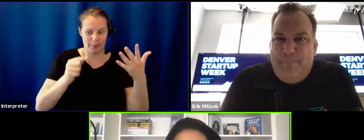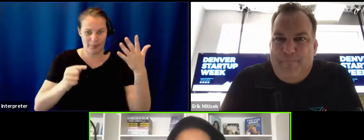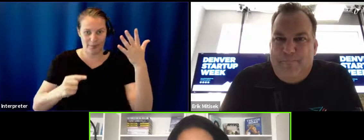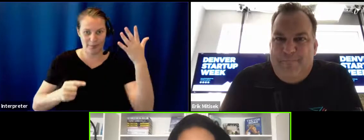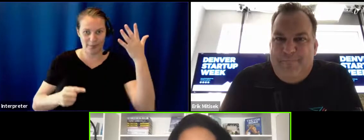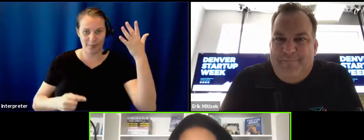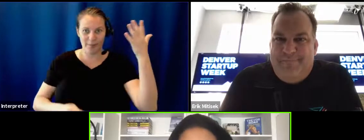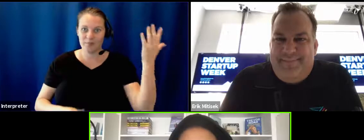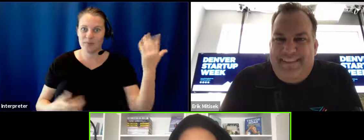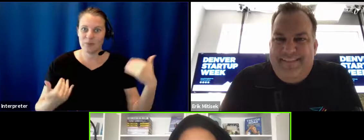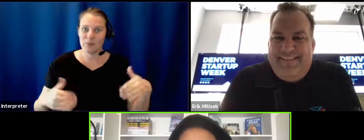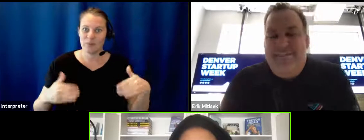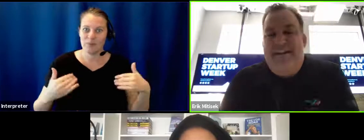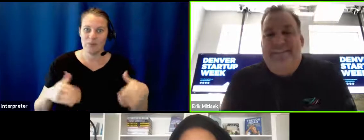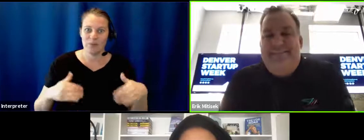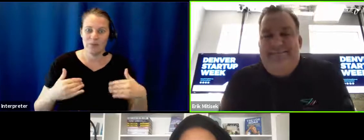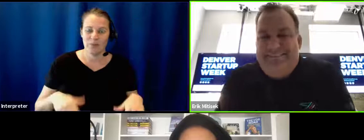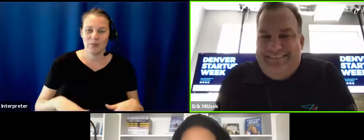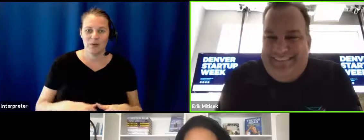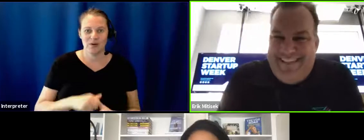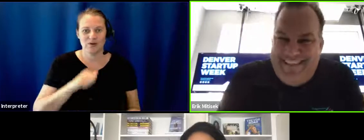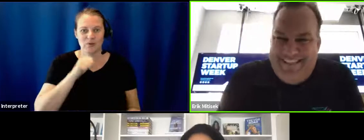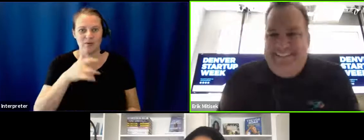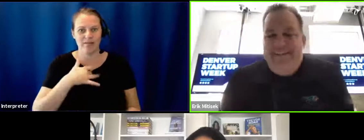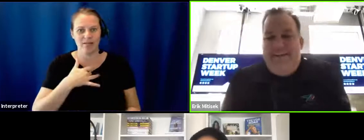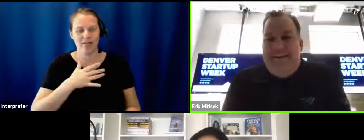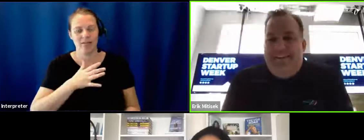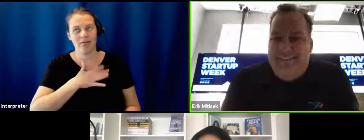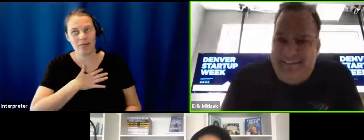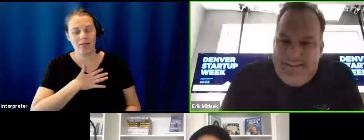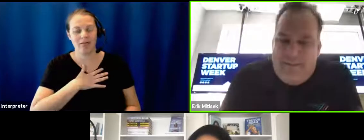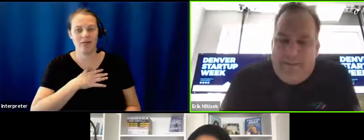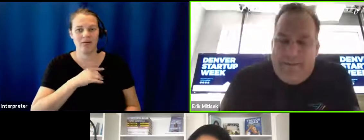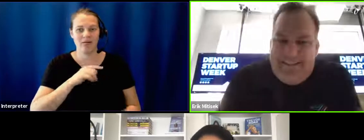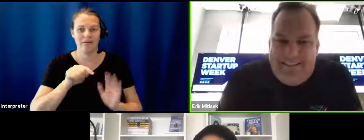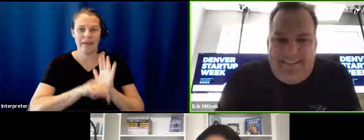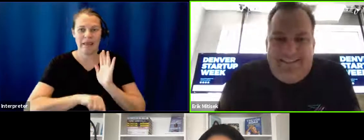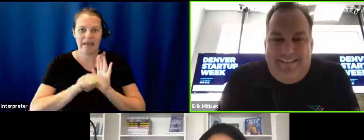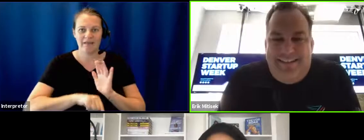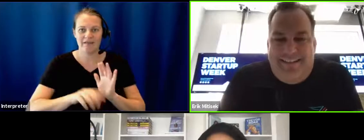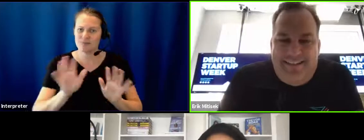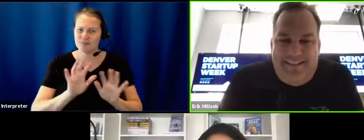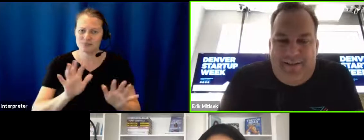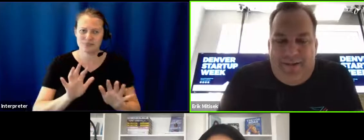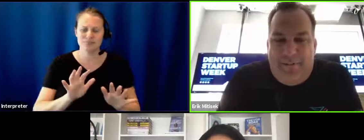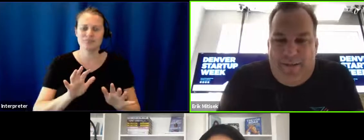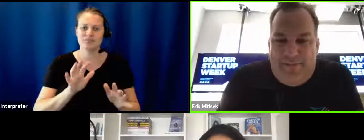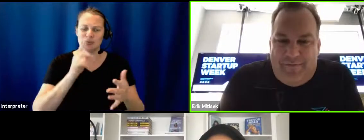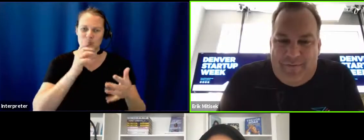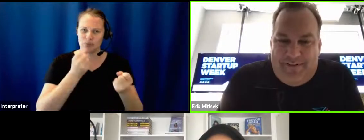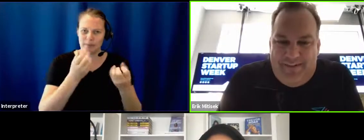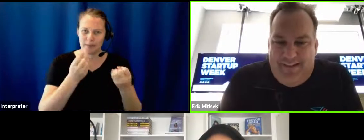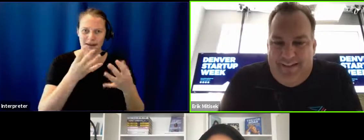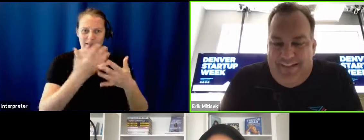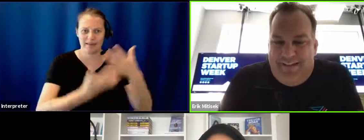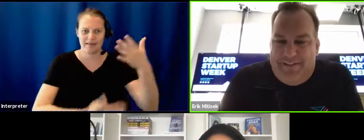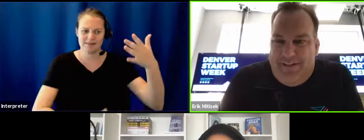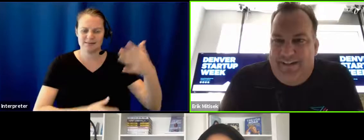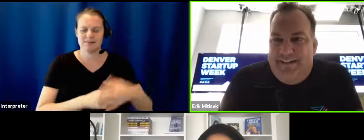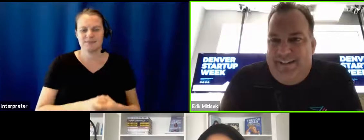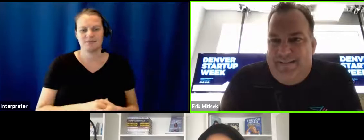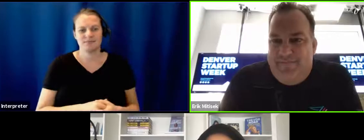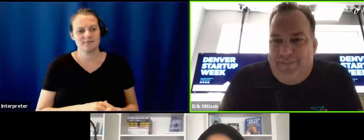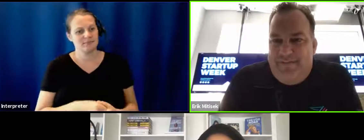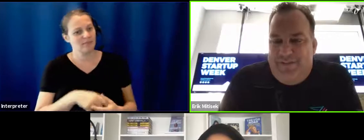yourself. Give yourself a break. Well, you're a woman that does an incredible amount for the